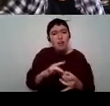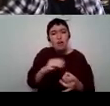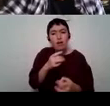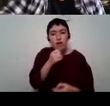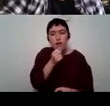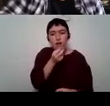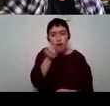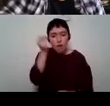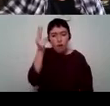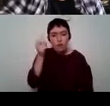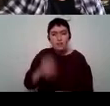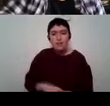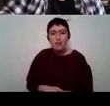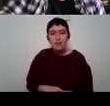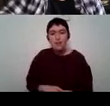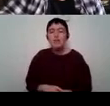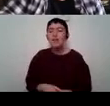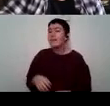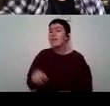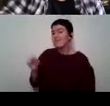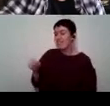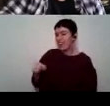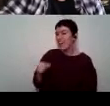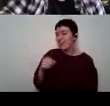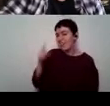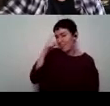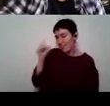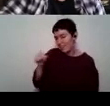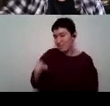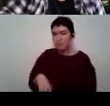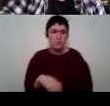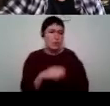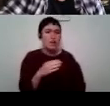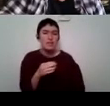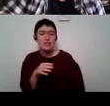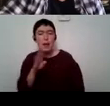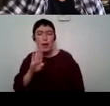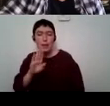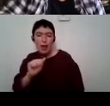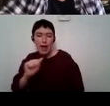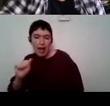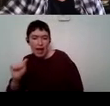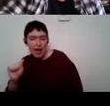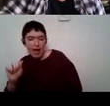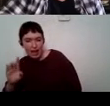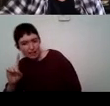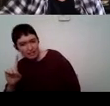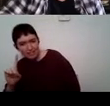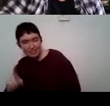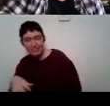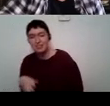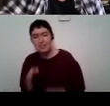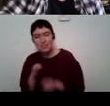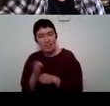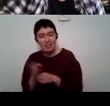goatology, but it's a bad field to be in. Sorry, a lot of puns. But I ended up not being so good at science